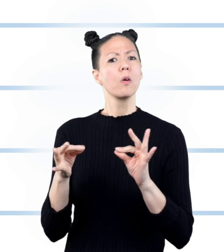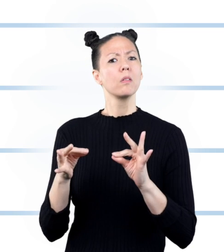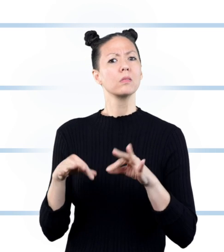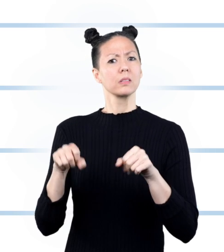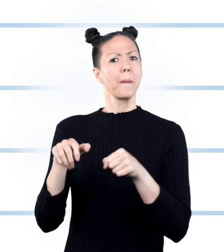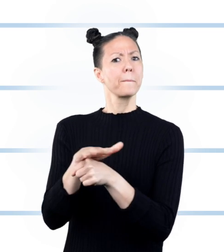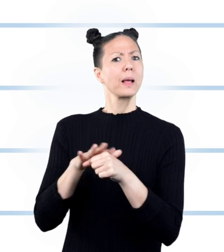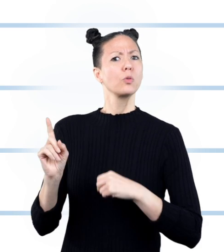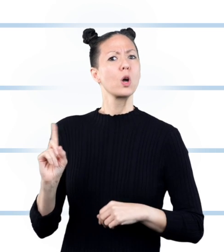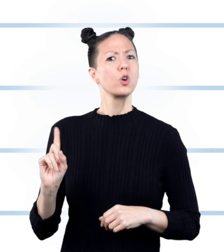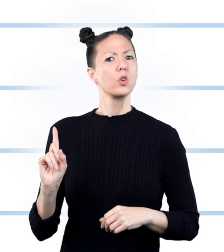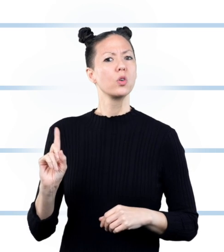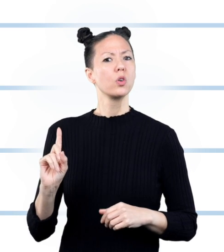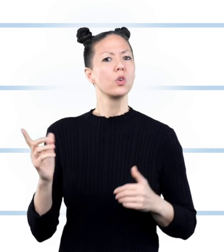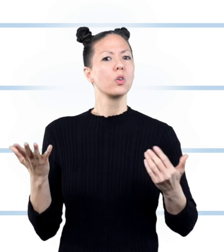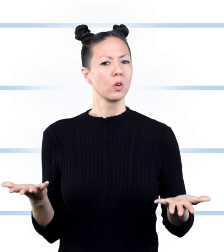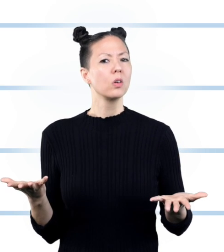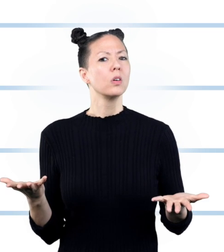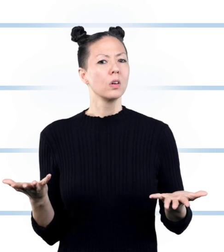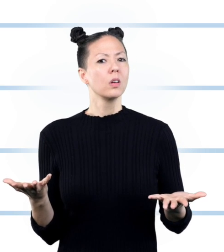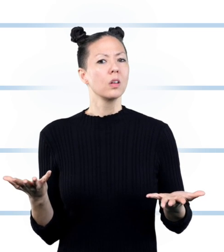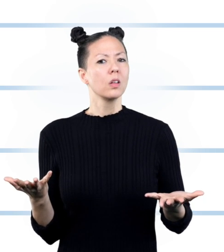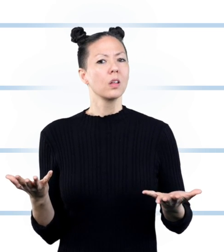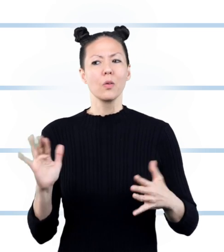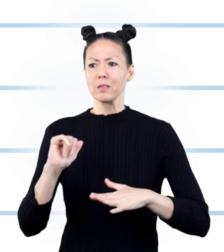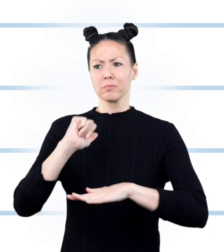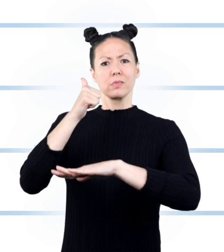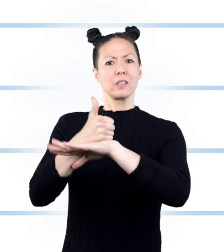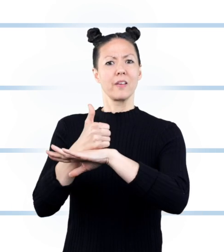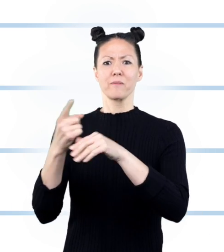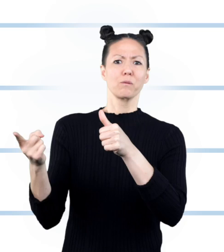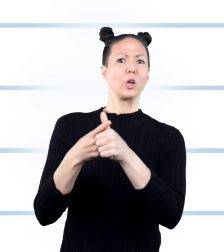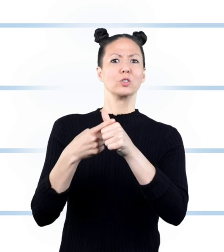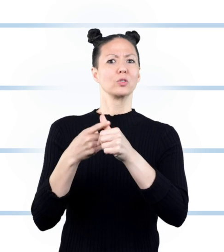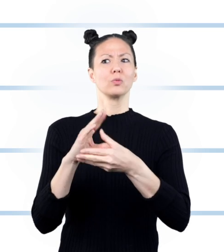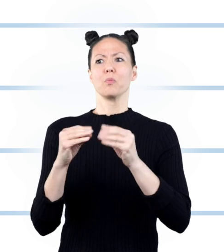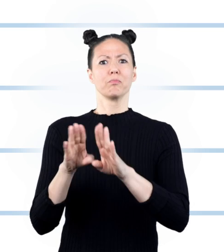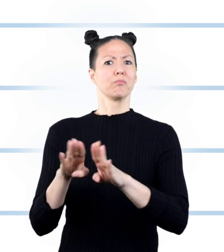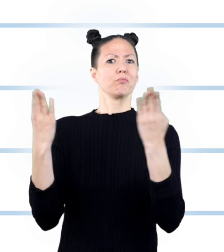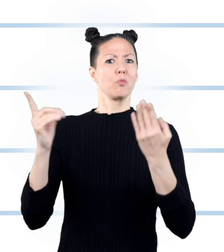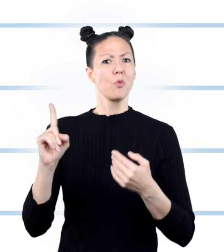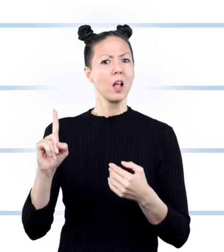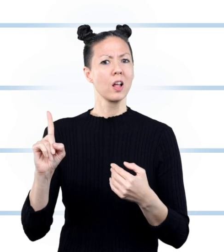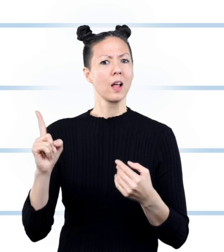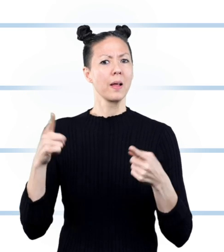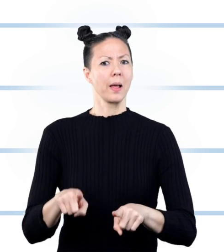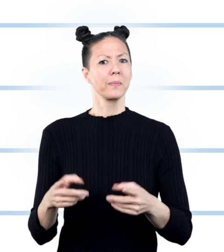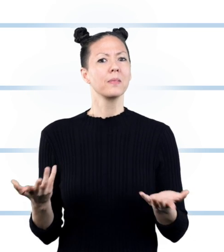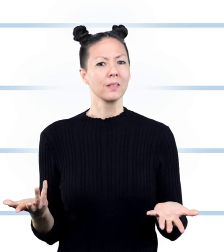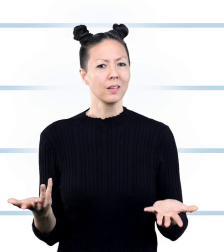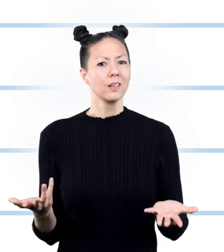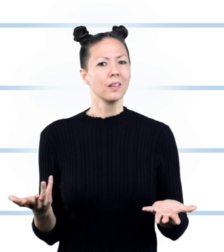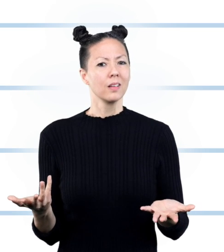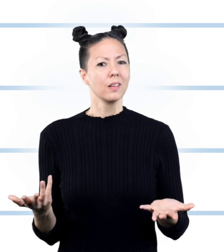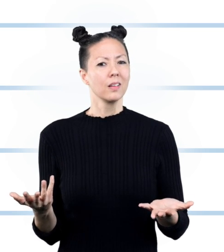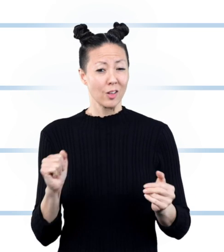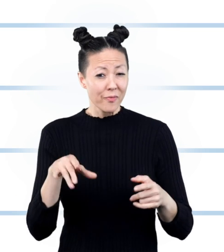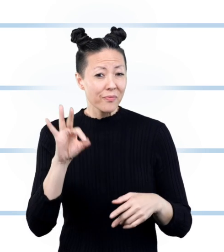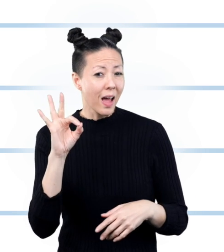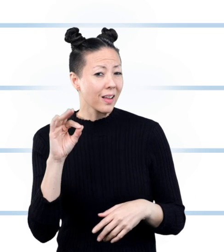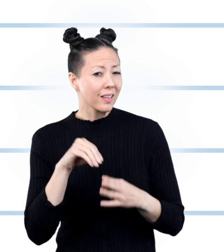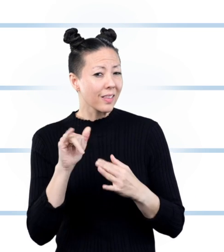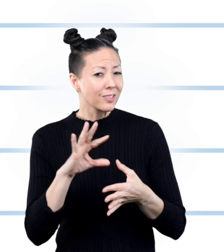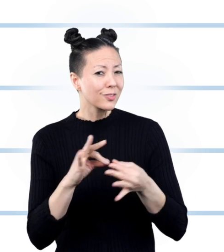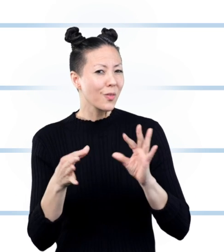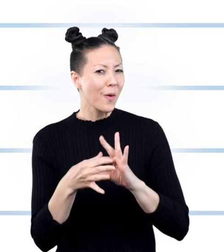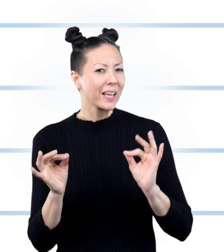taking place? Another word for that is the setting of the story. Can you find